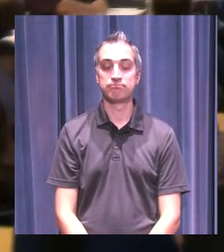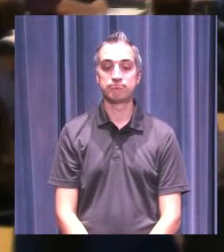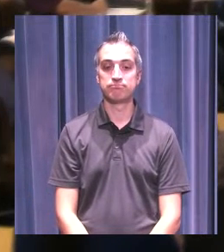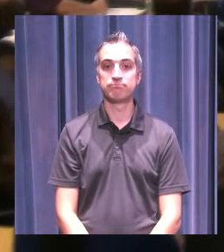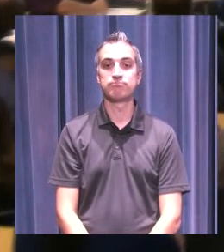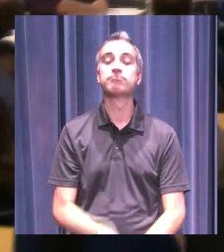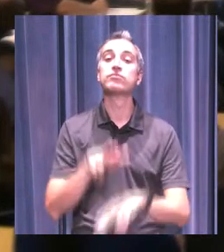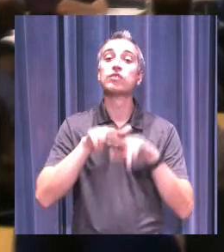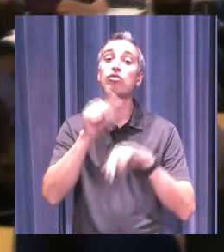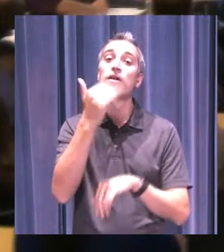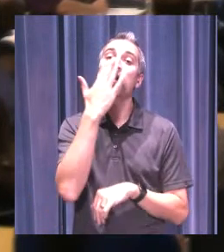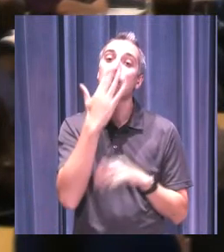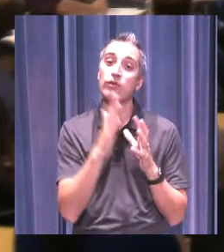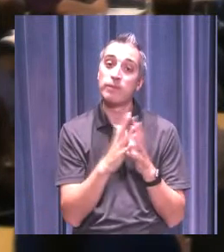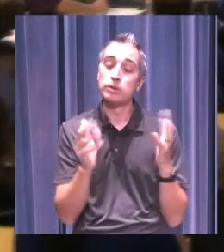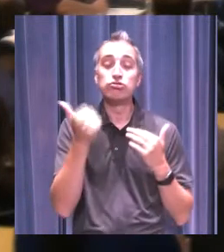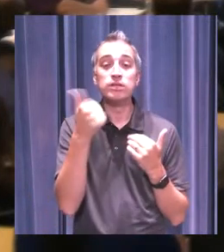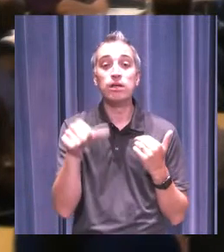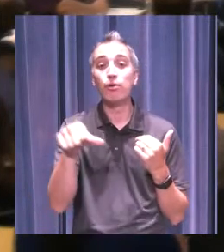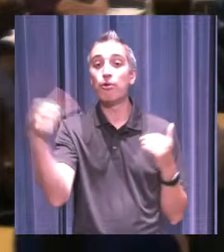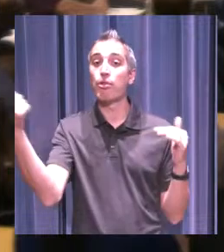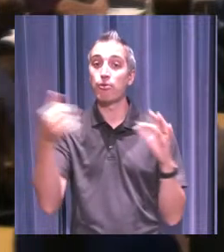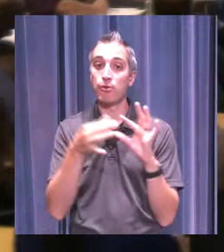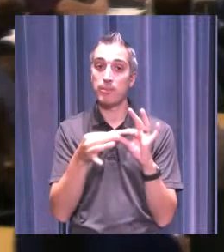Thank you very much. Are there any other comments?